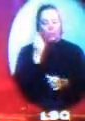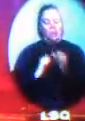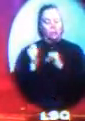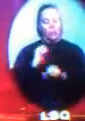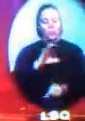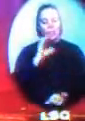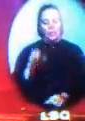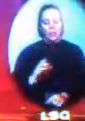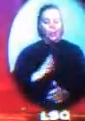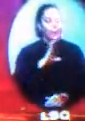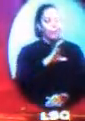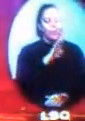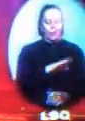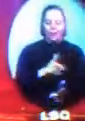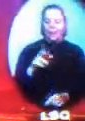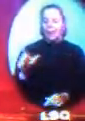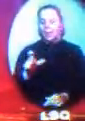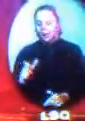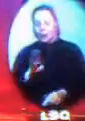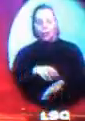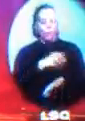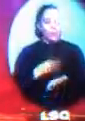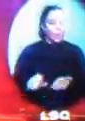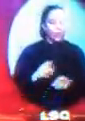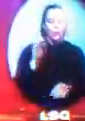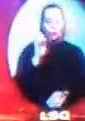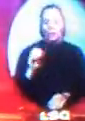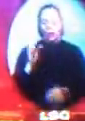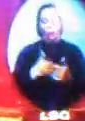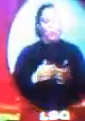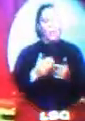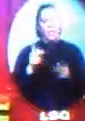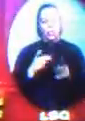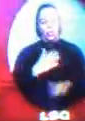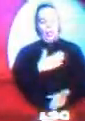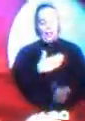Columbia, Quebec, Nova Scotia, Ontario. They love it and they're going to